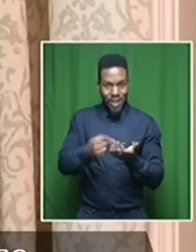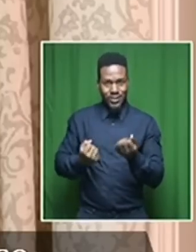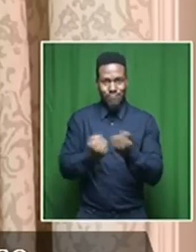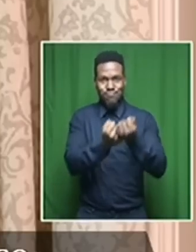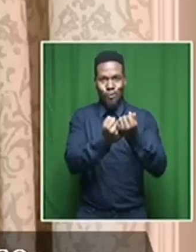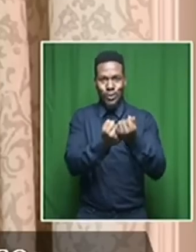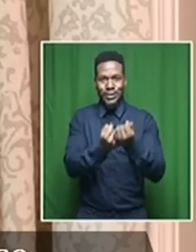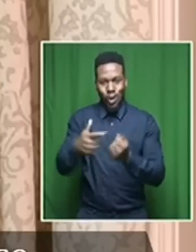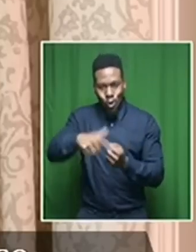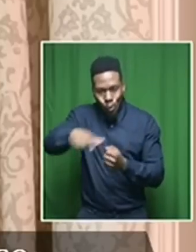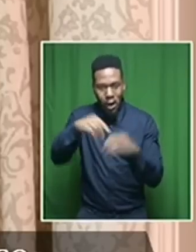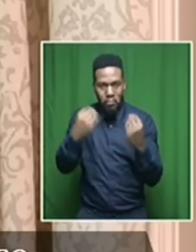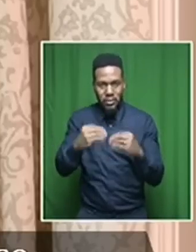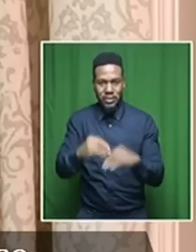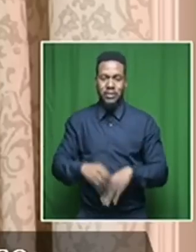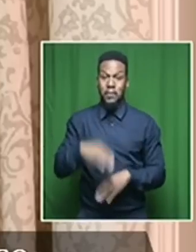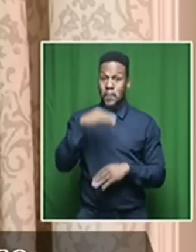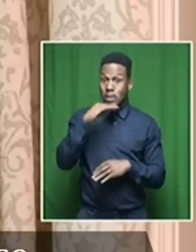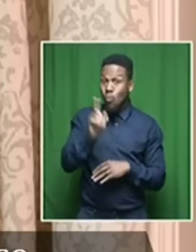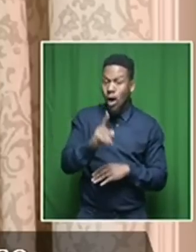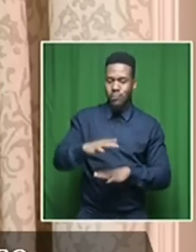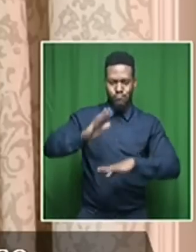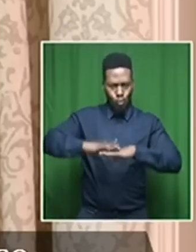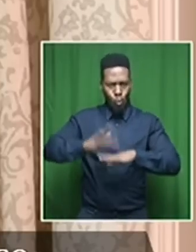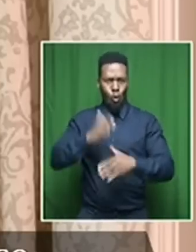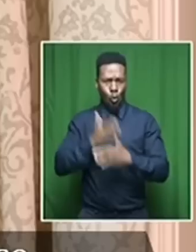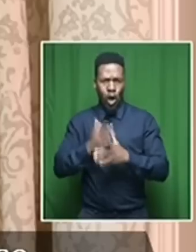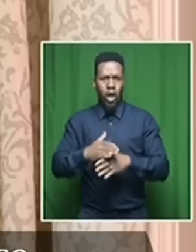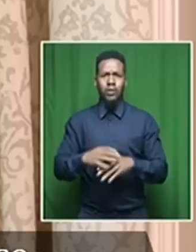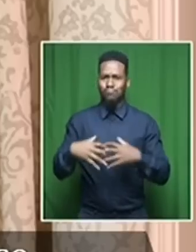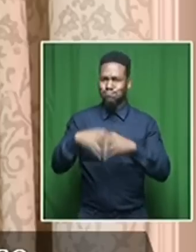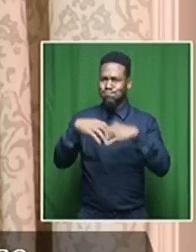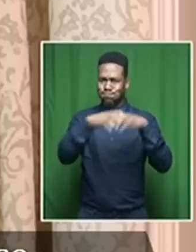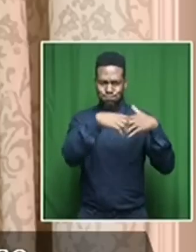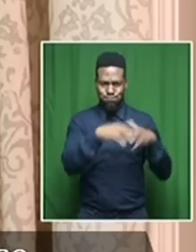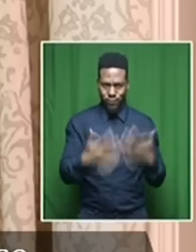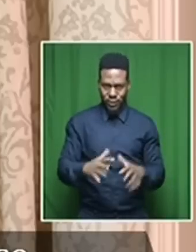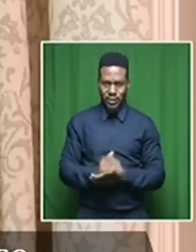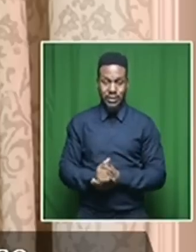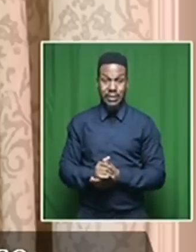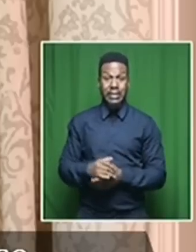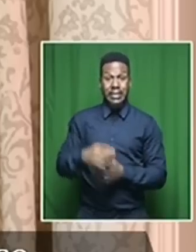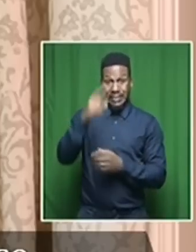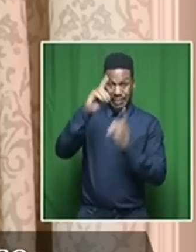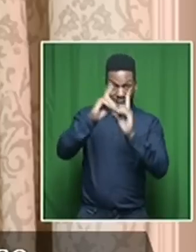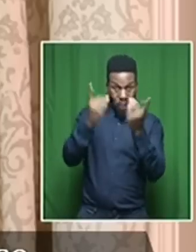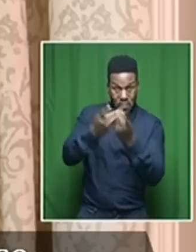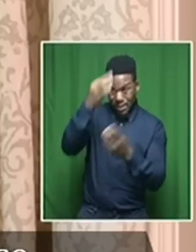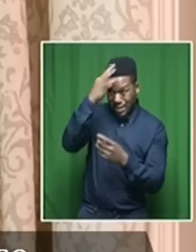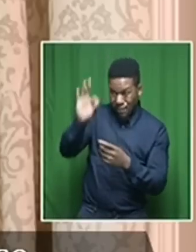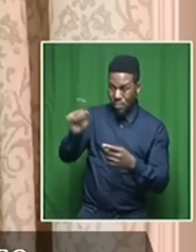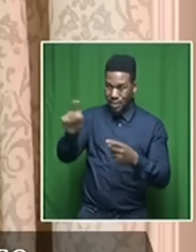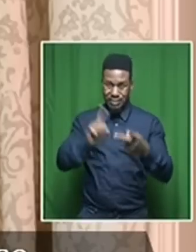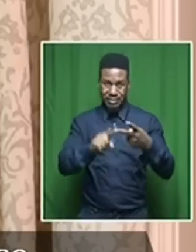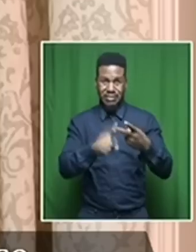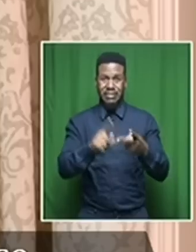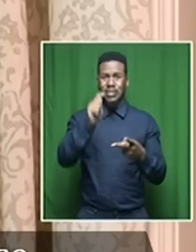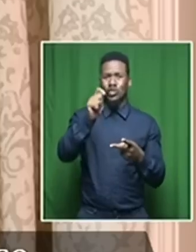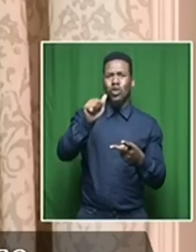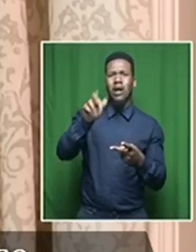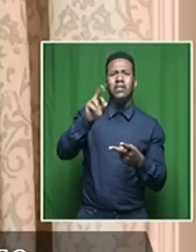creates more jobs. Government departments, Transnet, industry, and